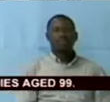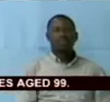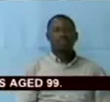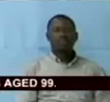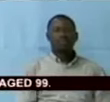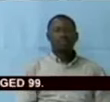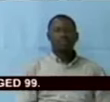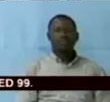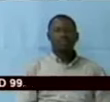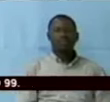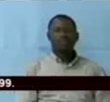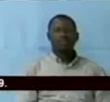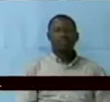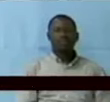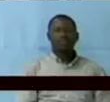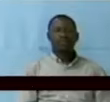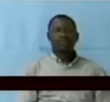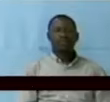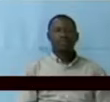to